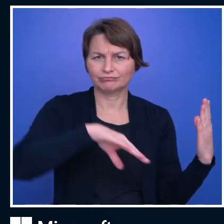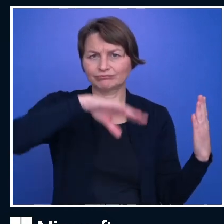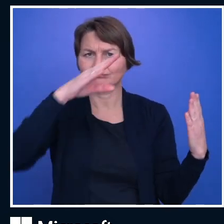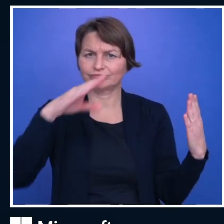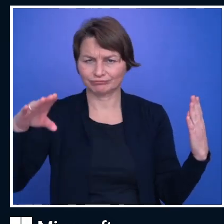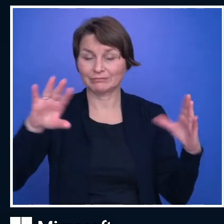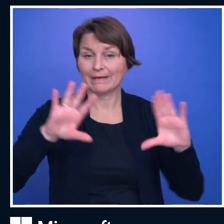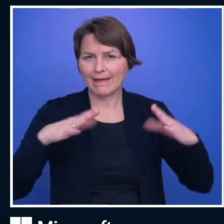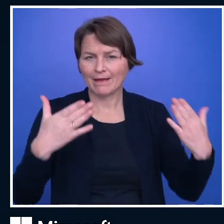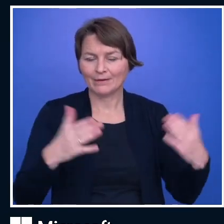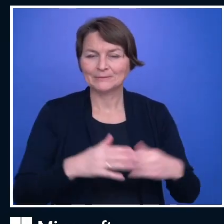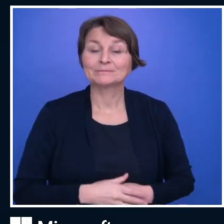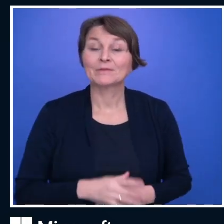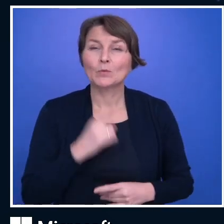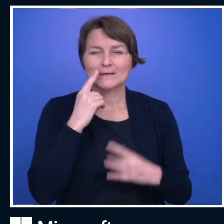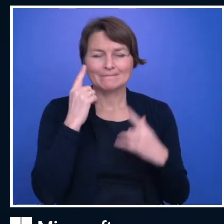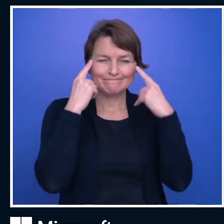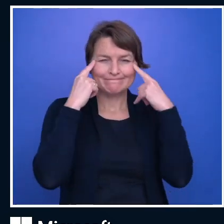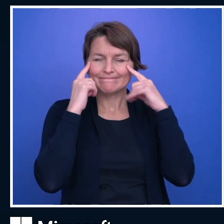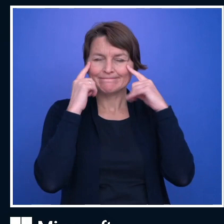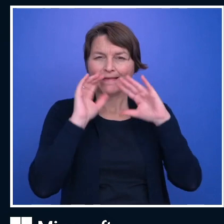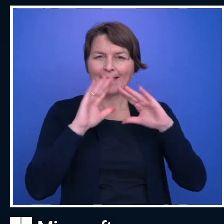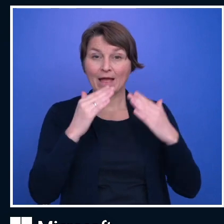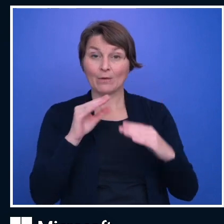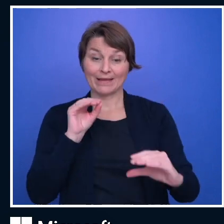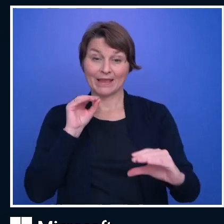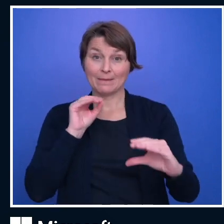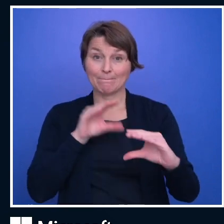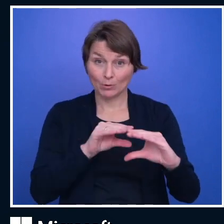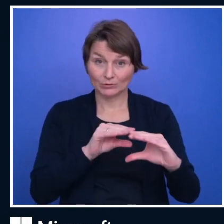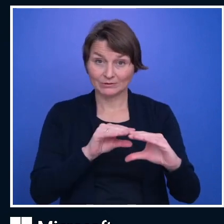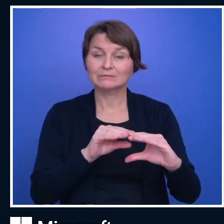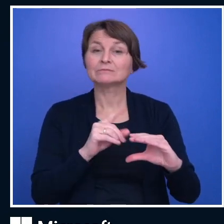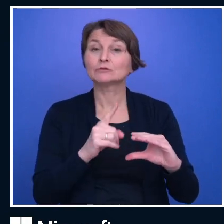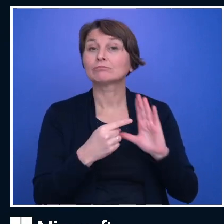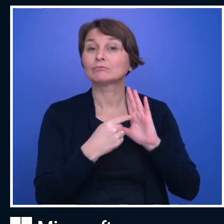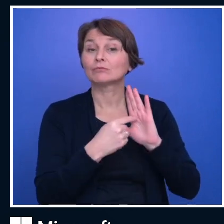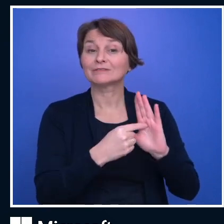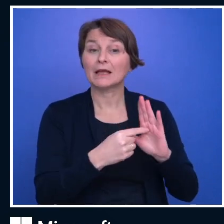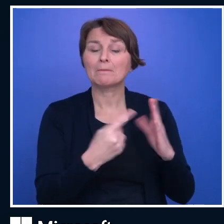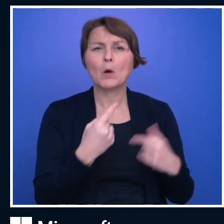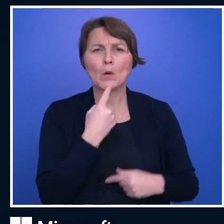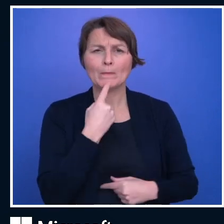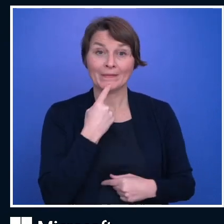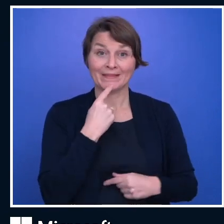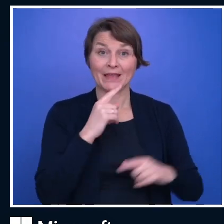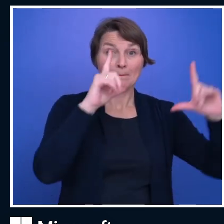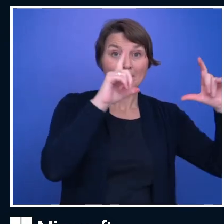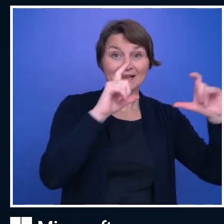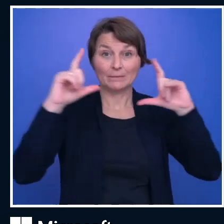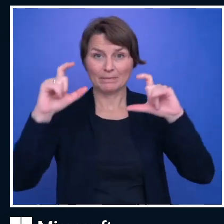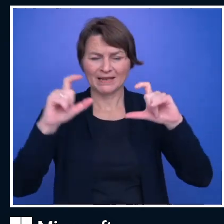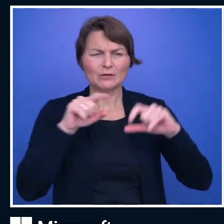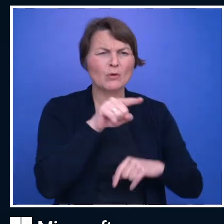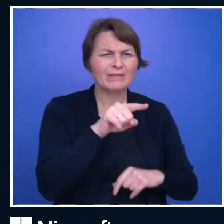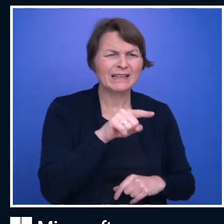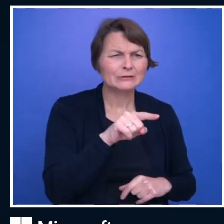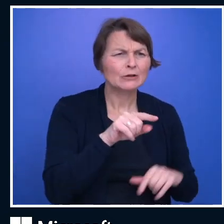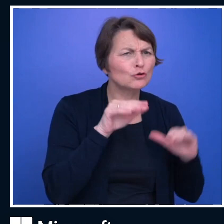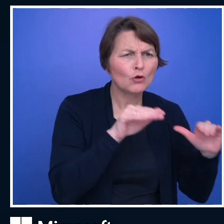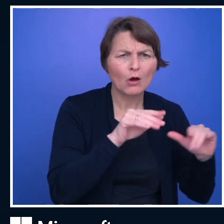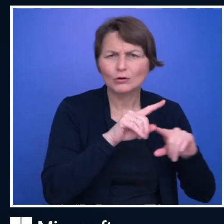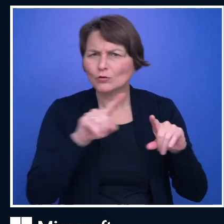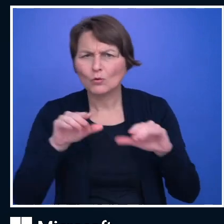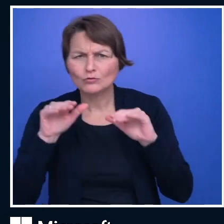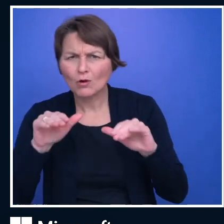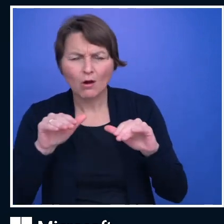probability that a specific input, let's say in this case, is either a dog or not a dog. You're just trying to figure out if it is or it's not, and you can't